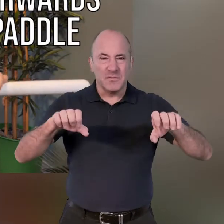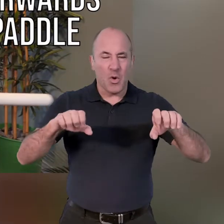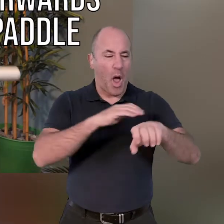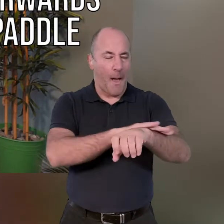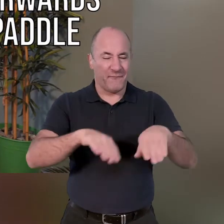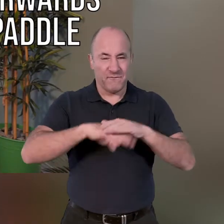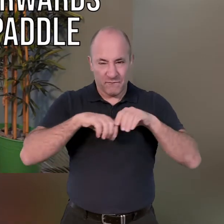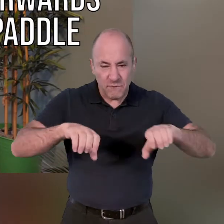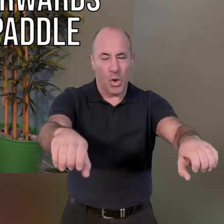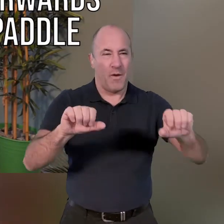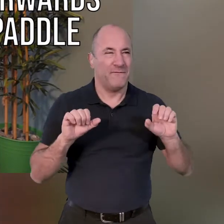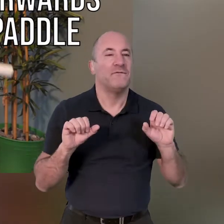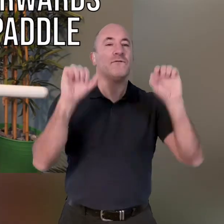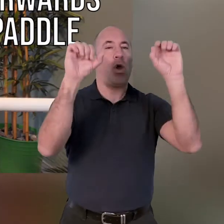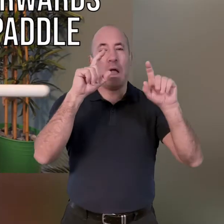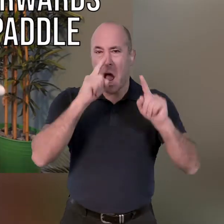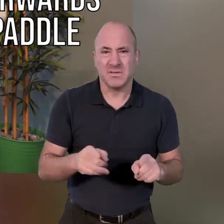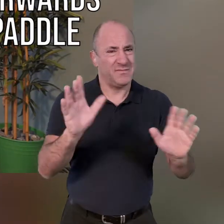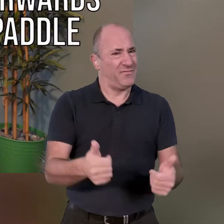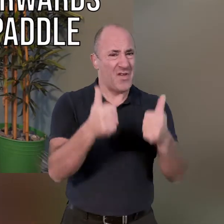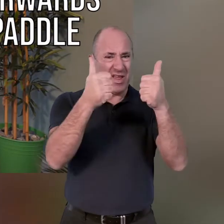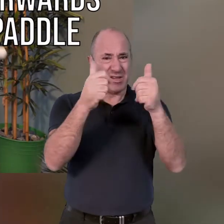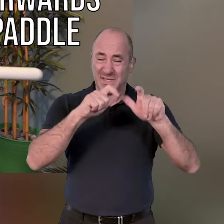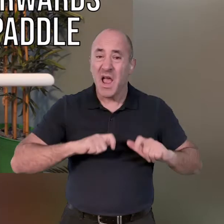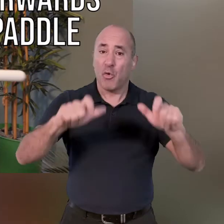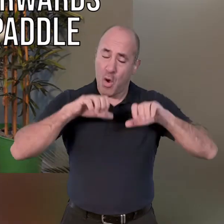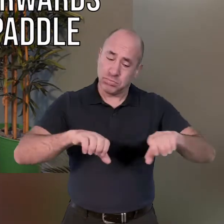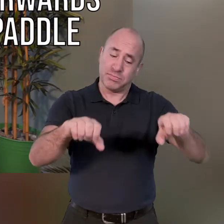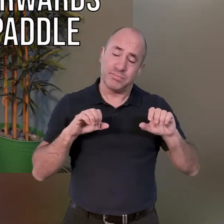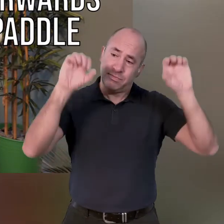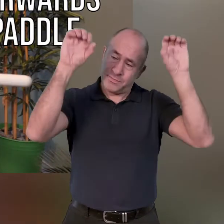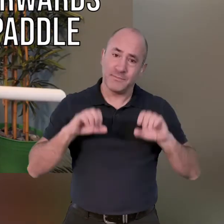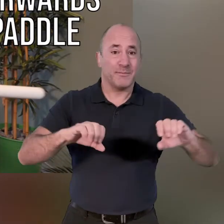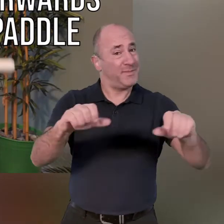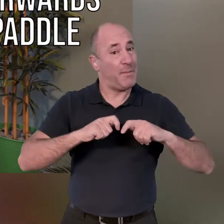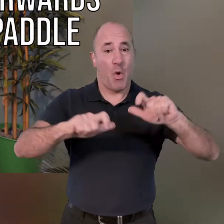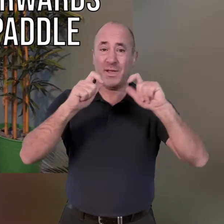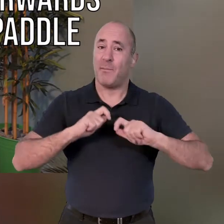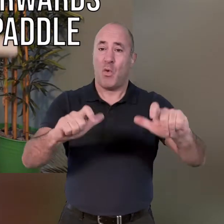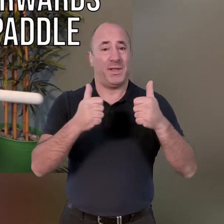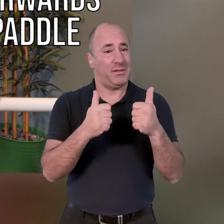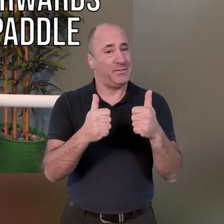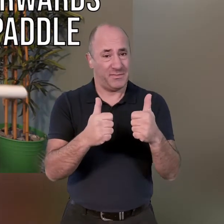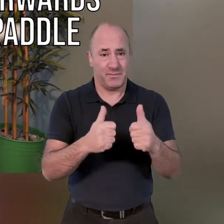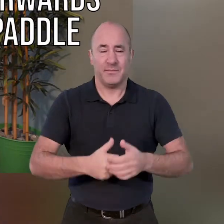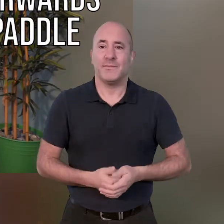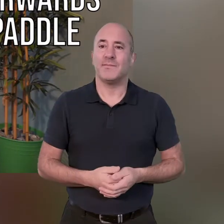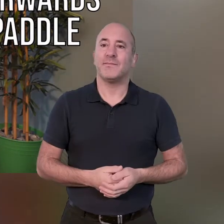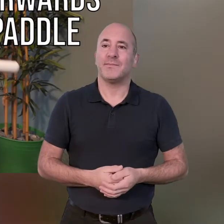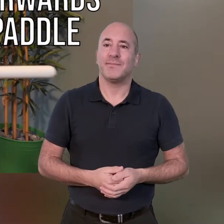can't get your hands right the way, or your arms right the way extended, that's okay. Just keep it going, keep that pace up. Excellent